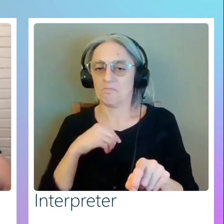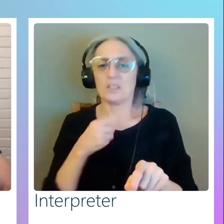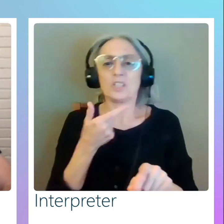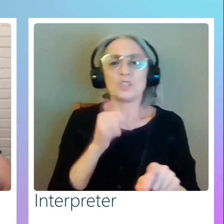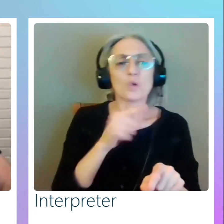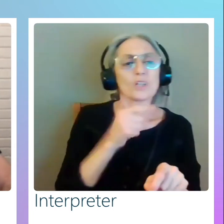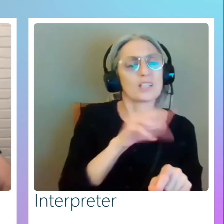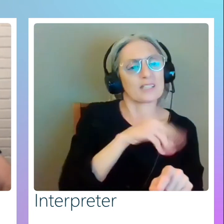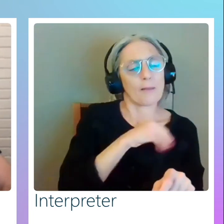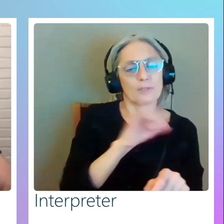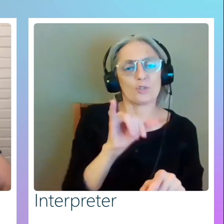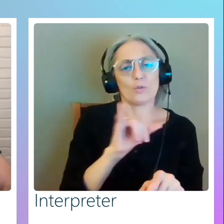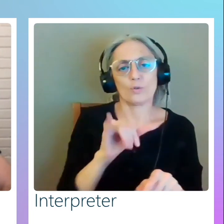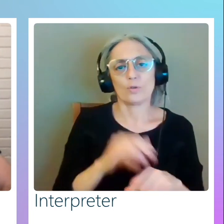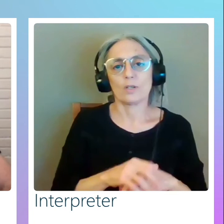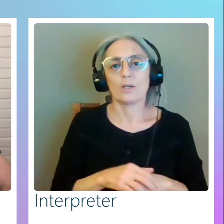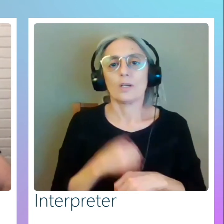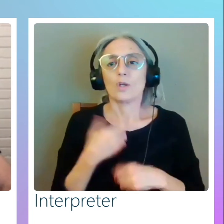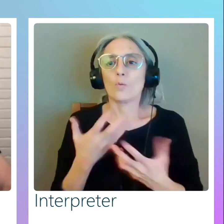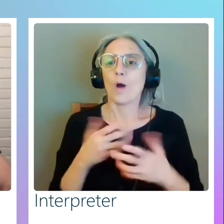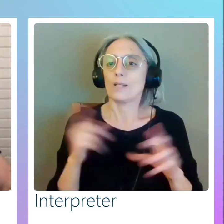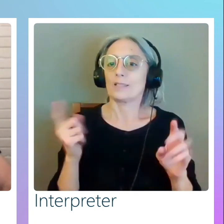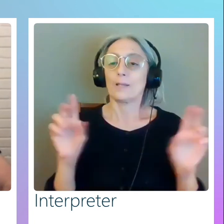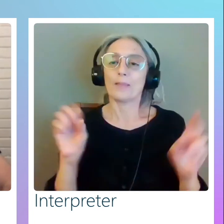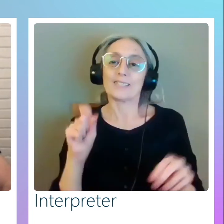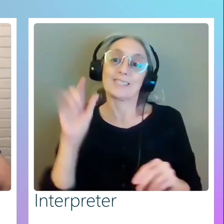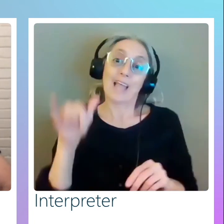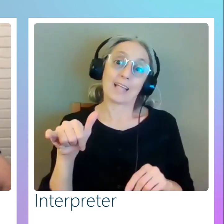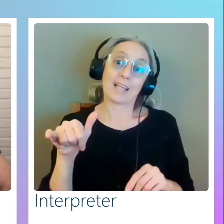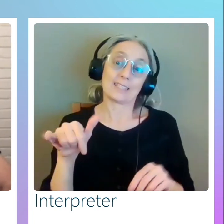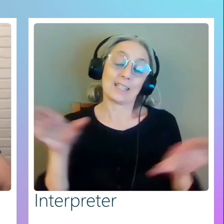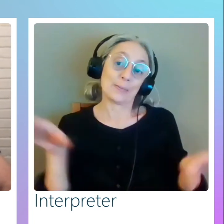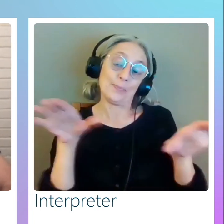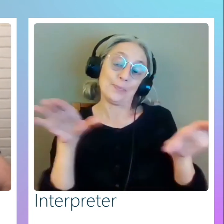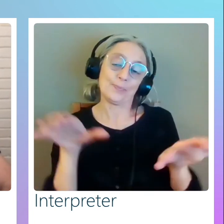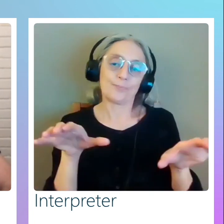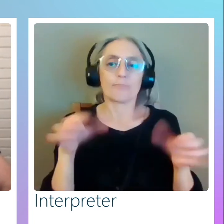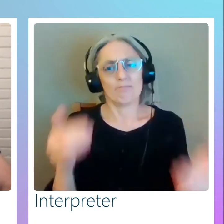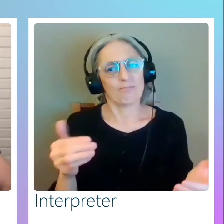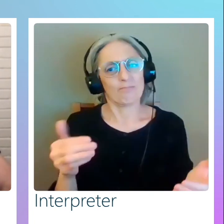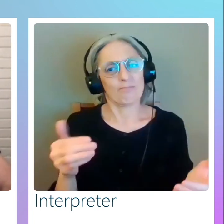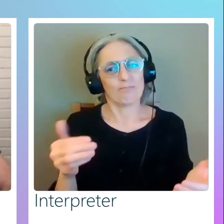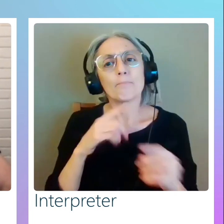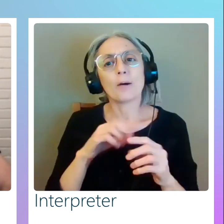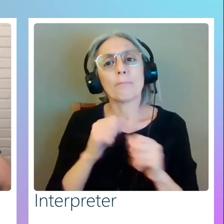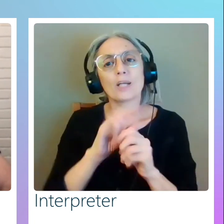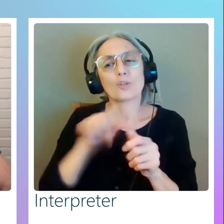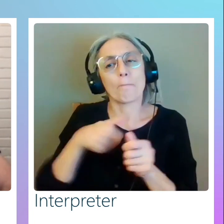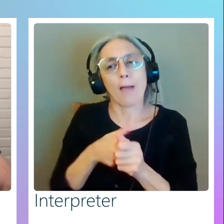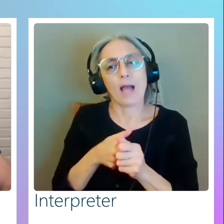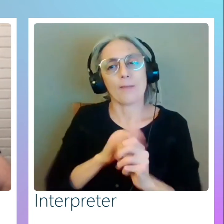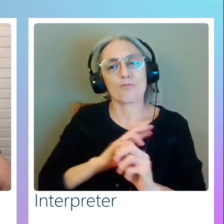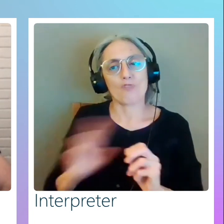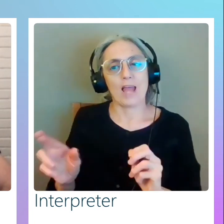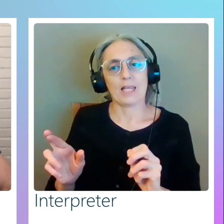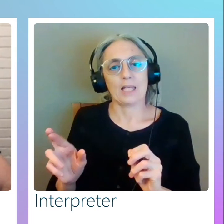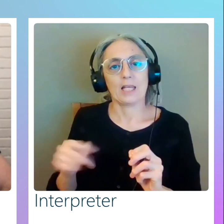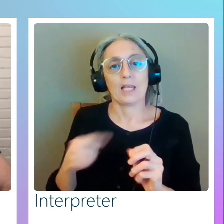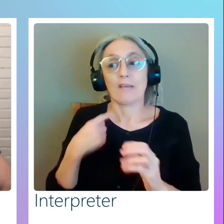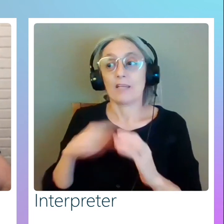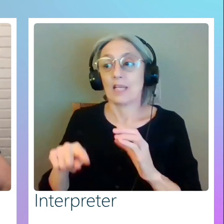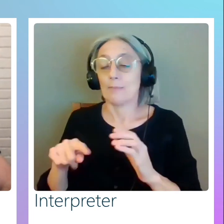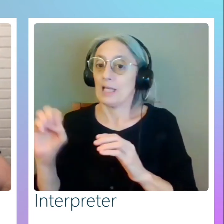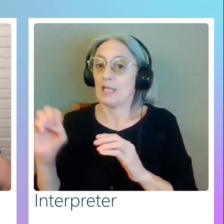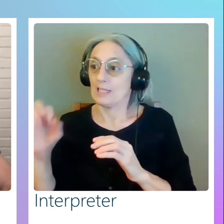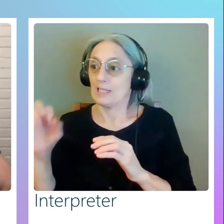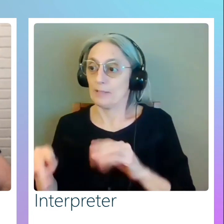you're going to do like something really sassy, go for it, but make sure you have that extra backup just in case that the email provider doesn't support